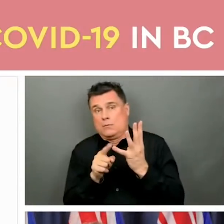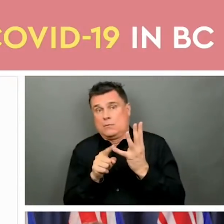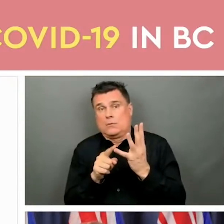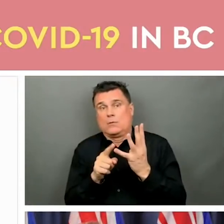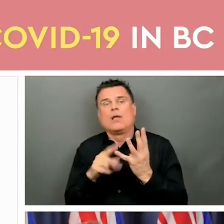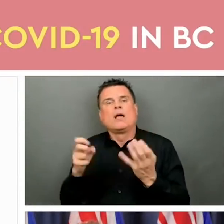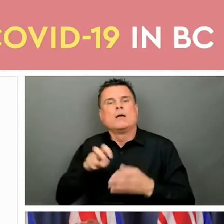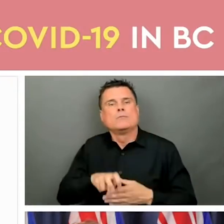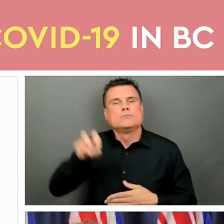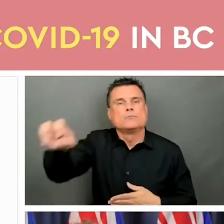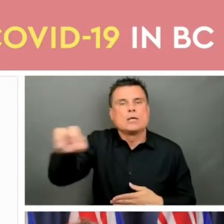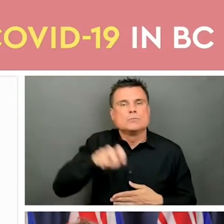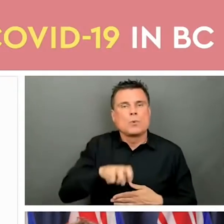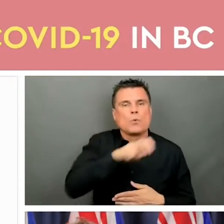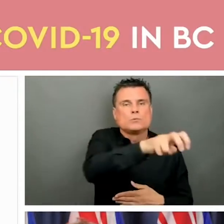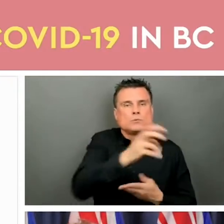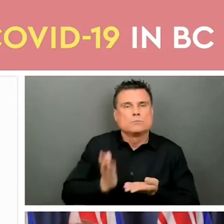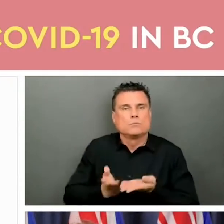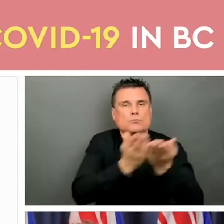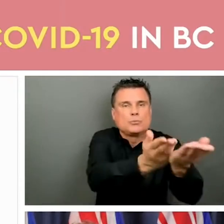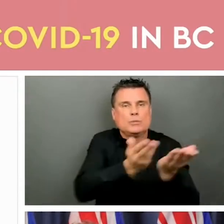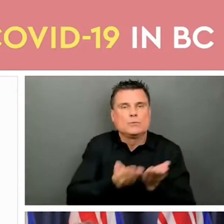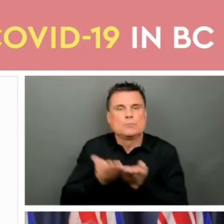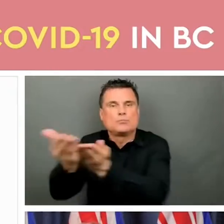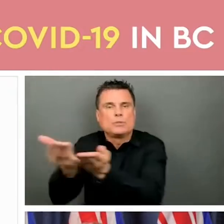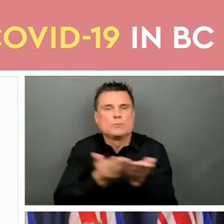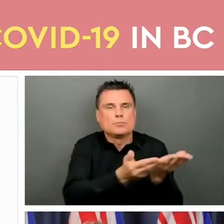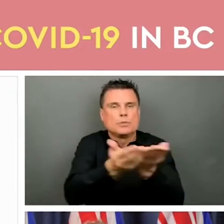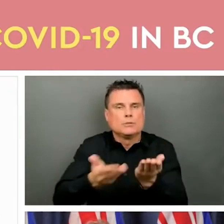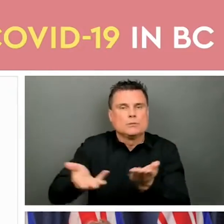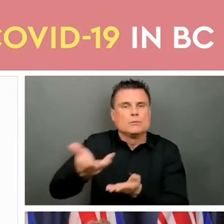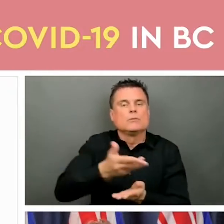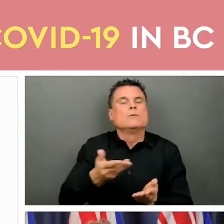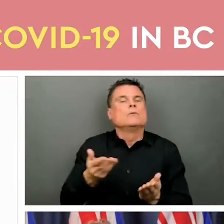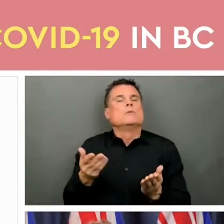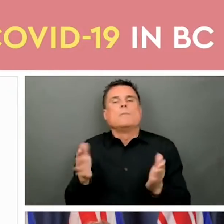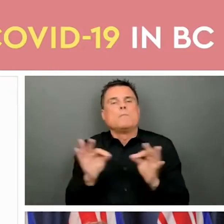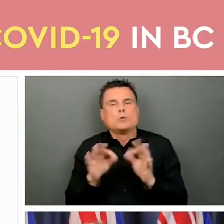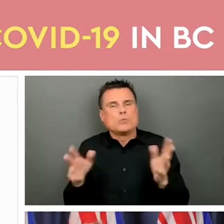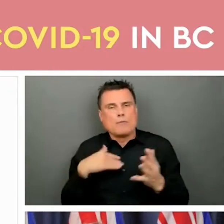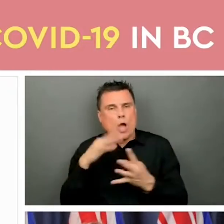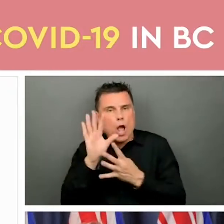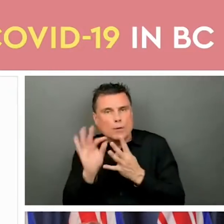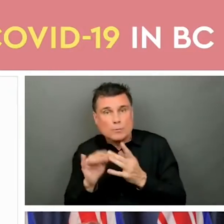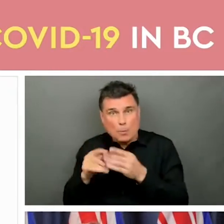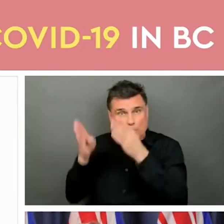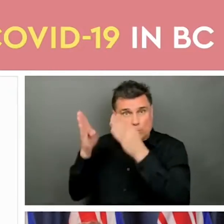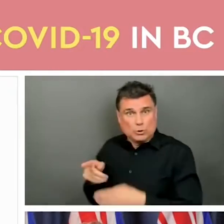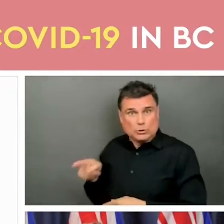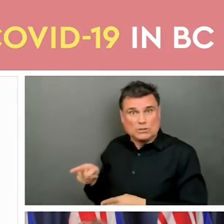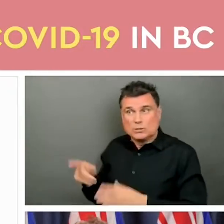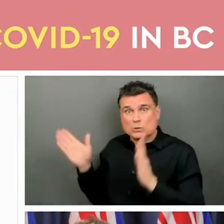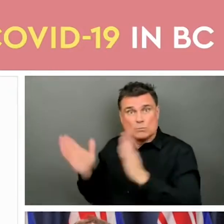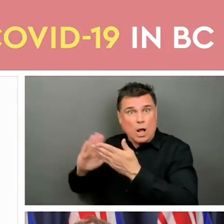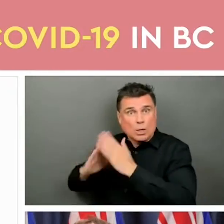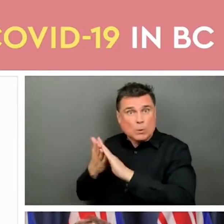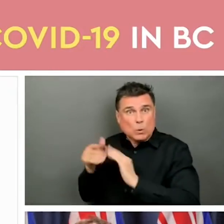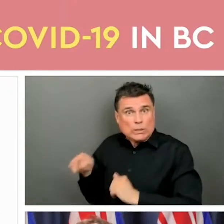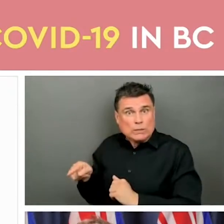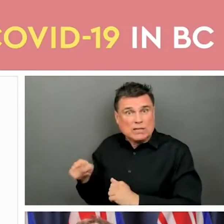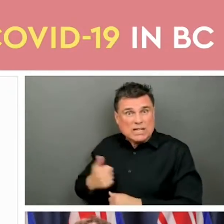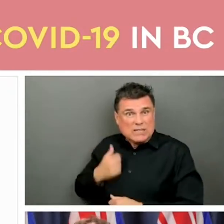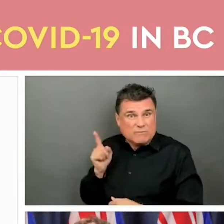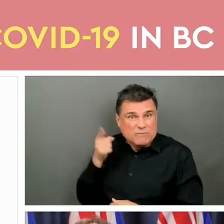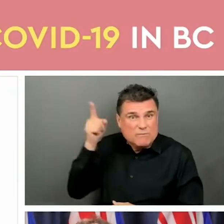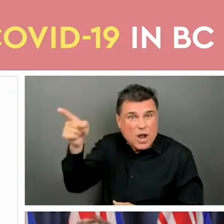Abbotsford Regional Hospital and Surrey Memorial Hospital, in Vancouver General Hospital, and in Royal Columbian Hospital, and those